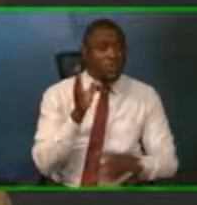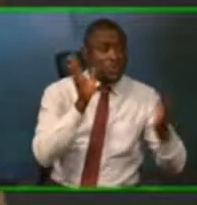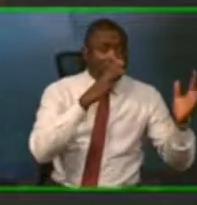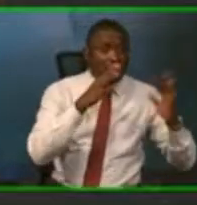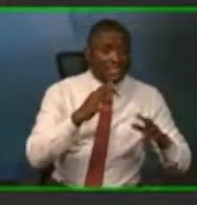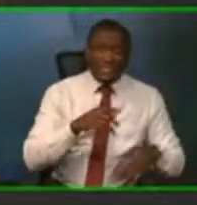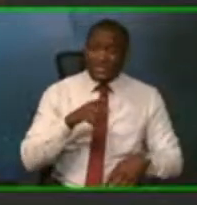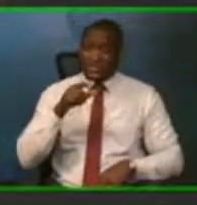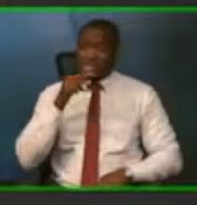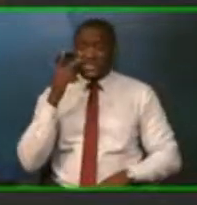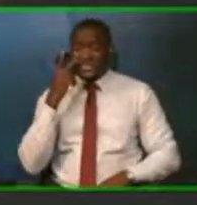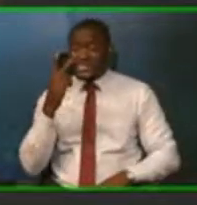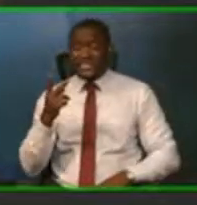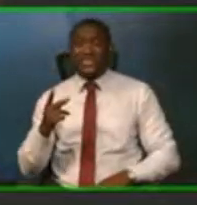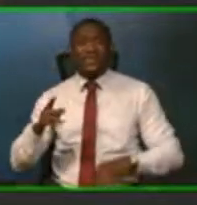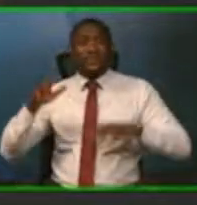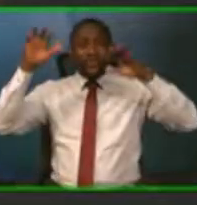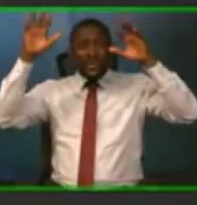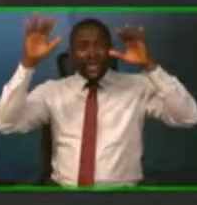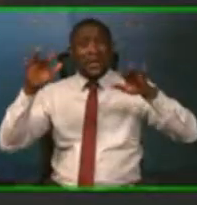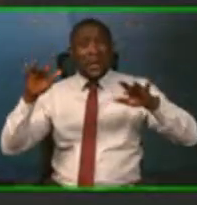rain,